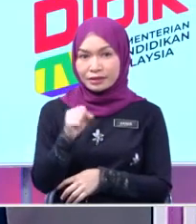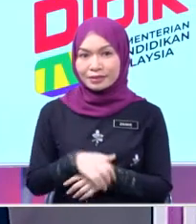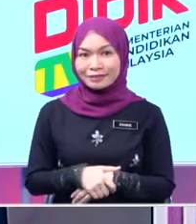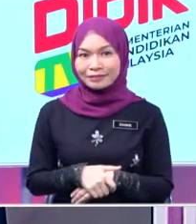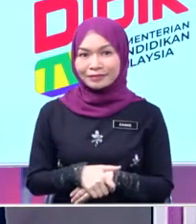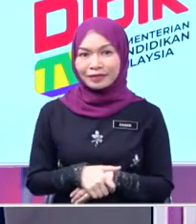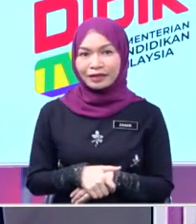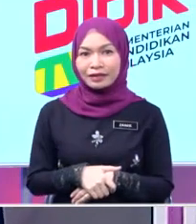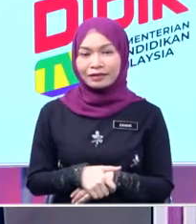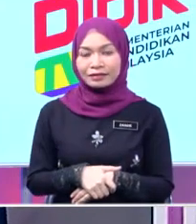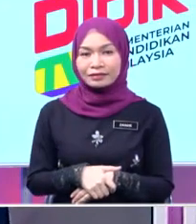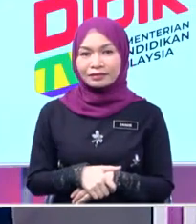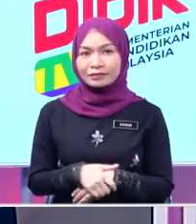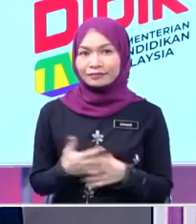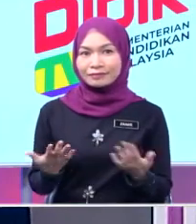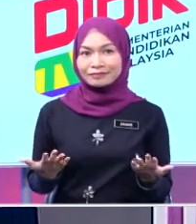like to try this question?